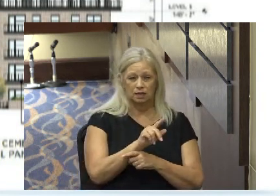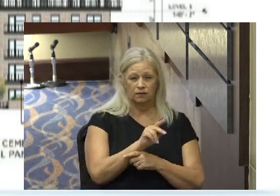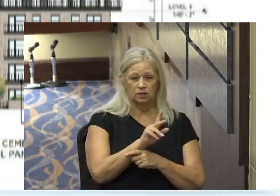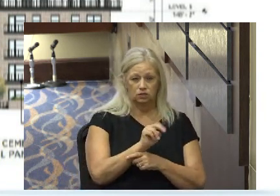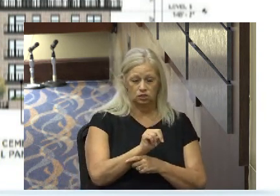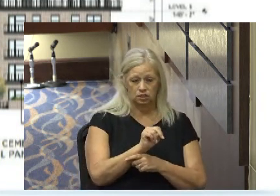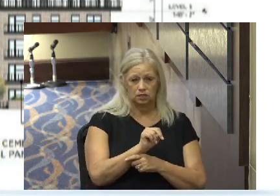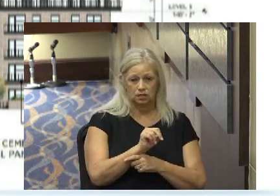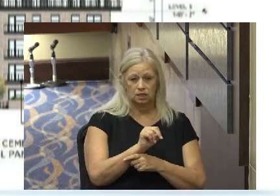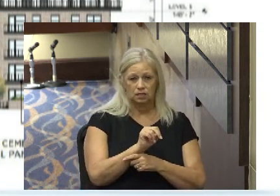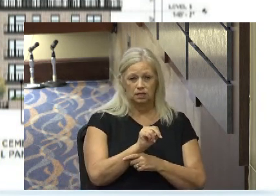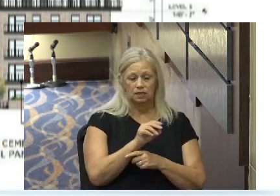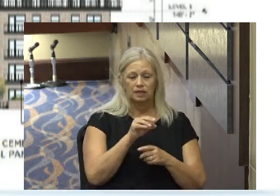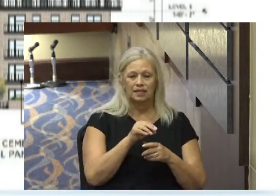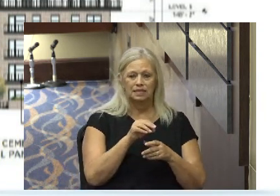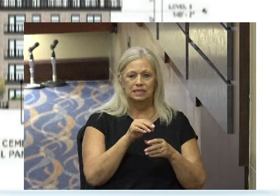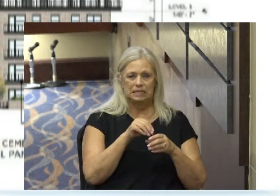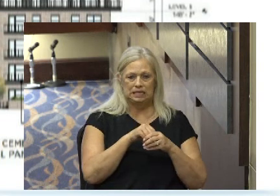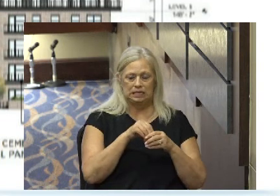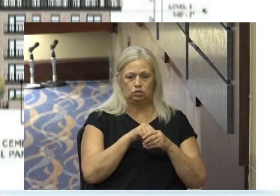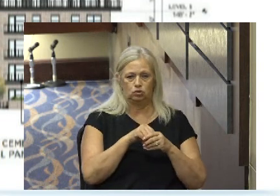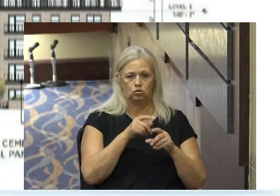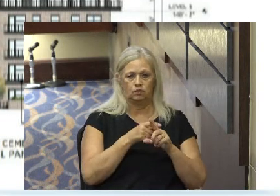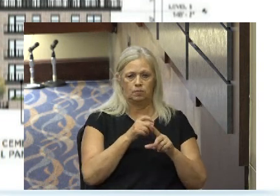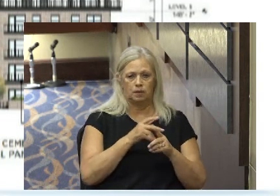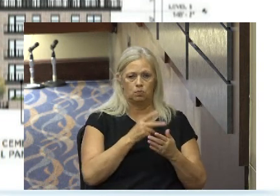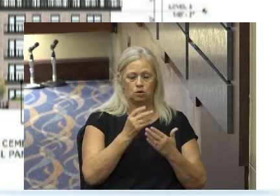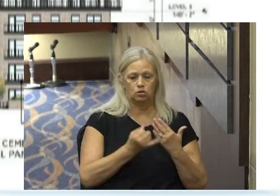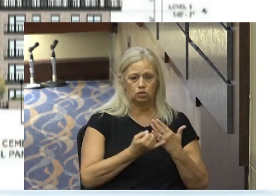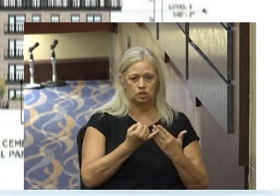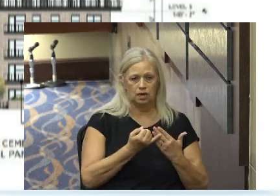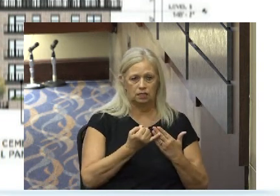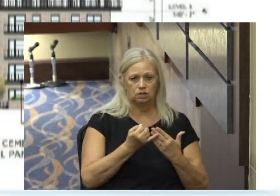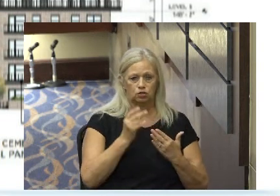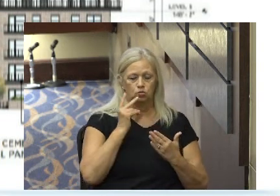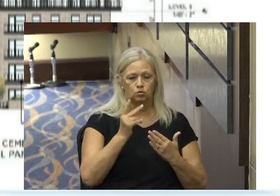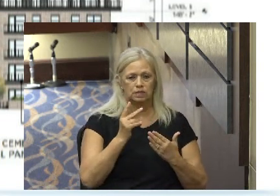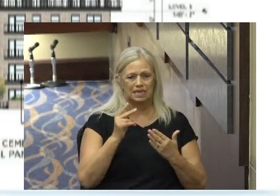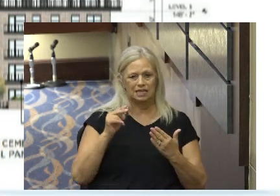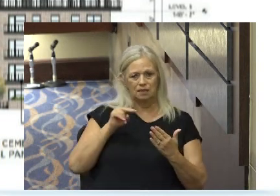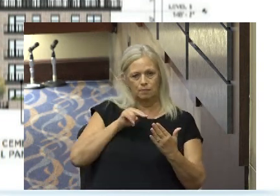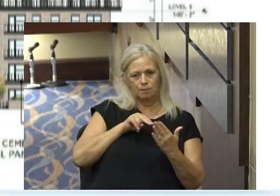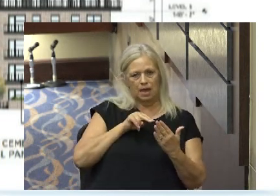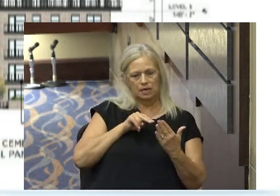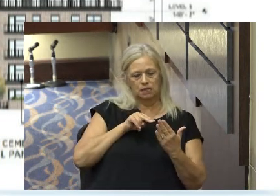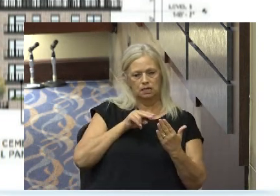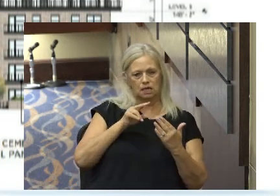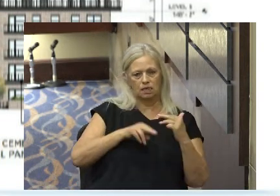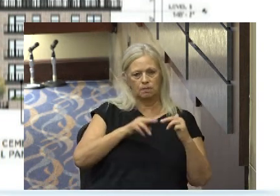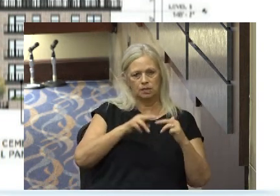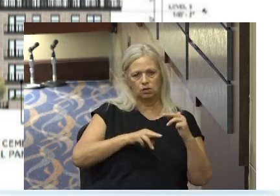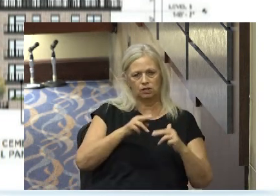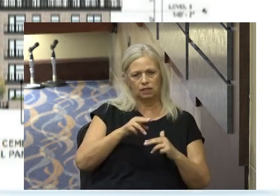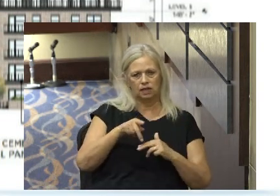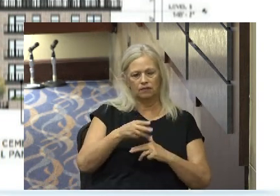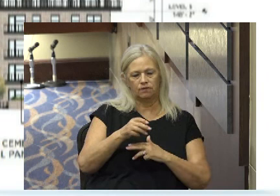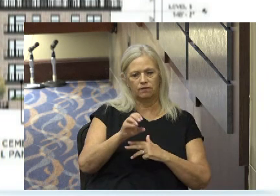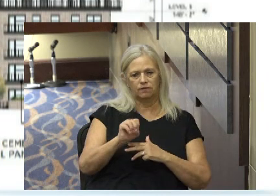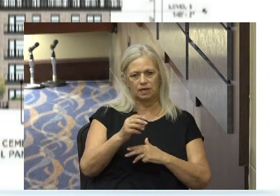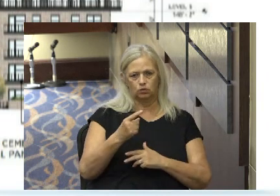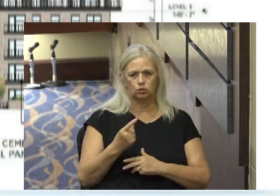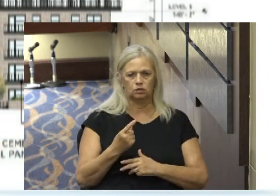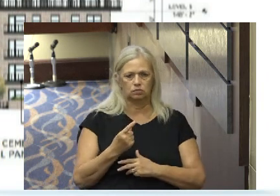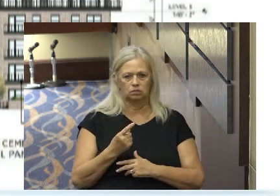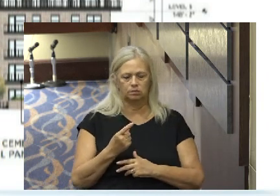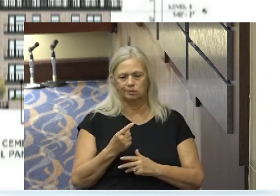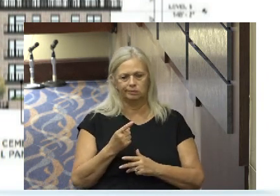internal to the project that you'll only see from the back of the buildings of Phase 1, so that you won't be able to